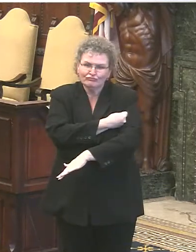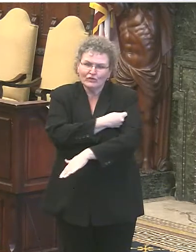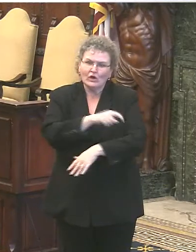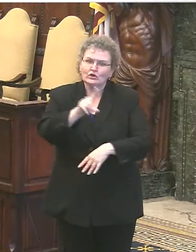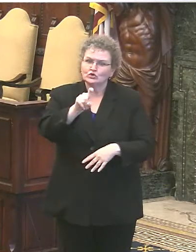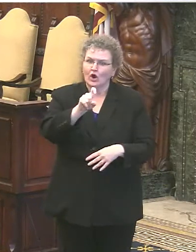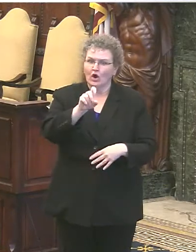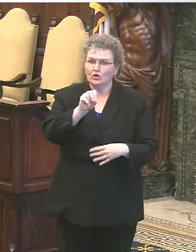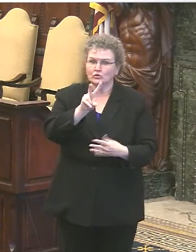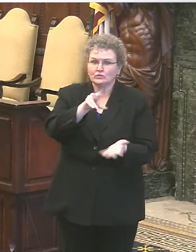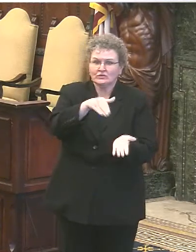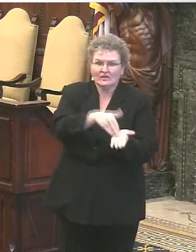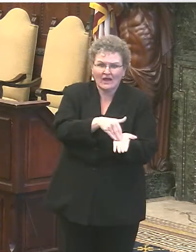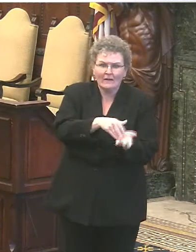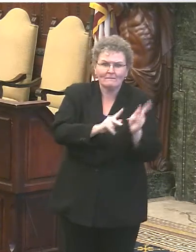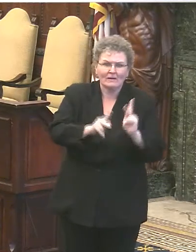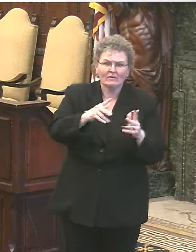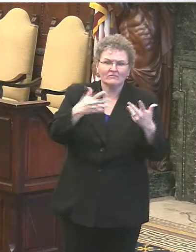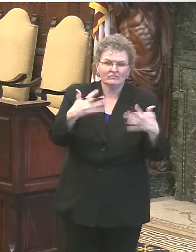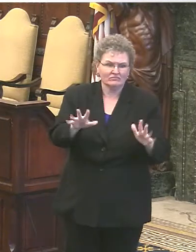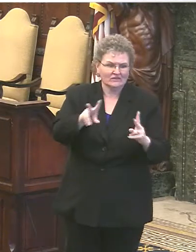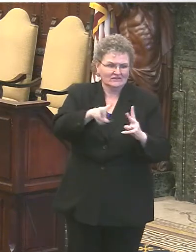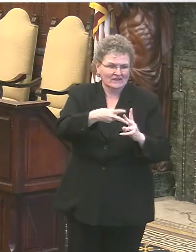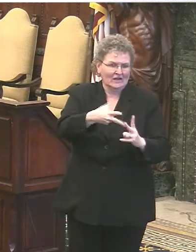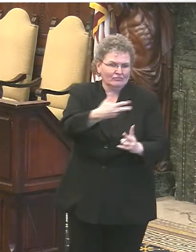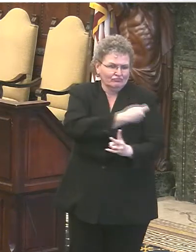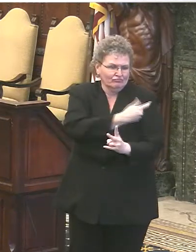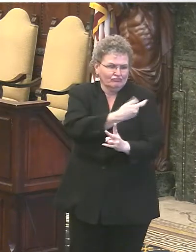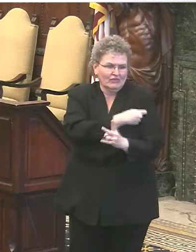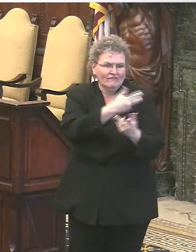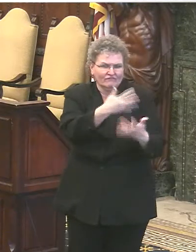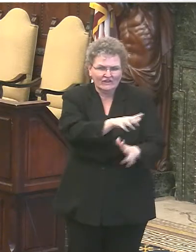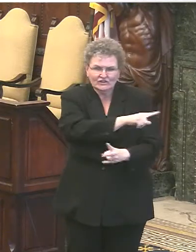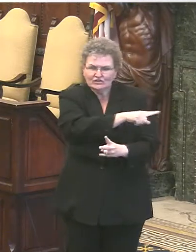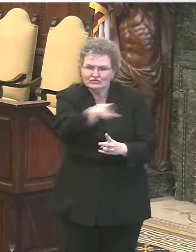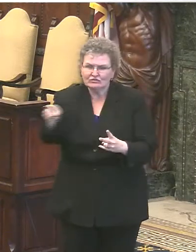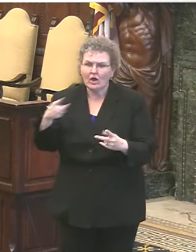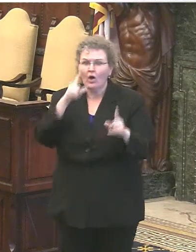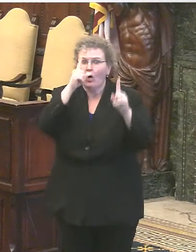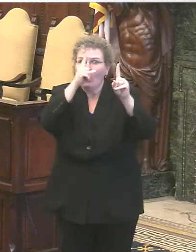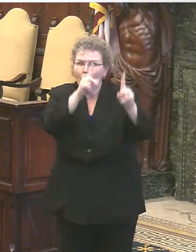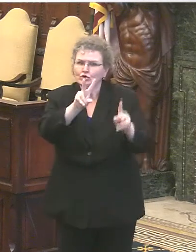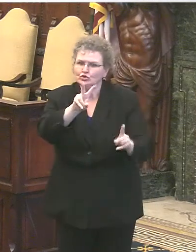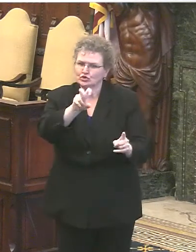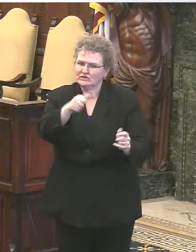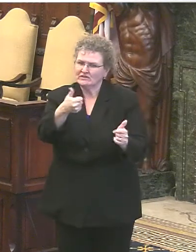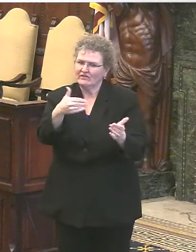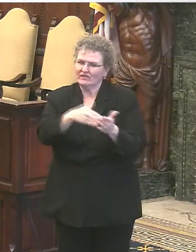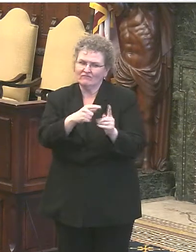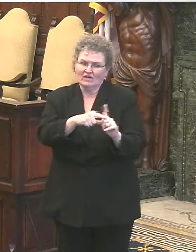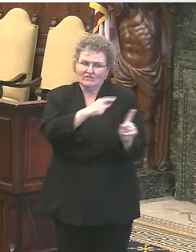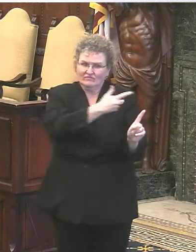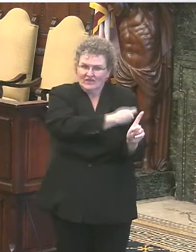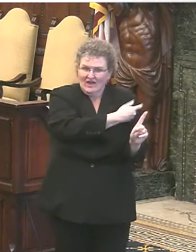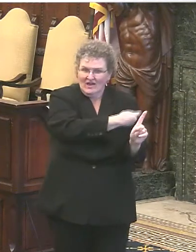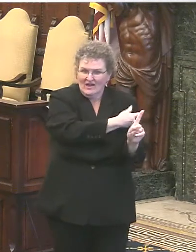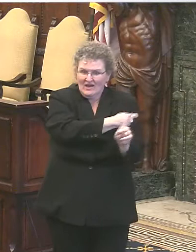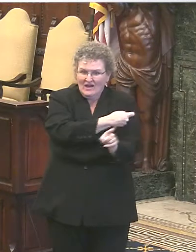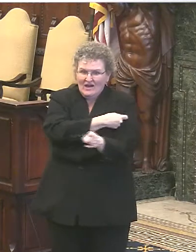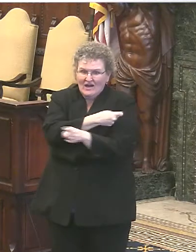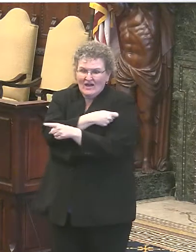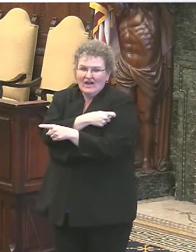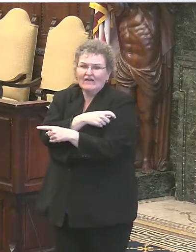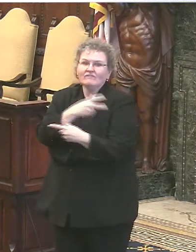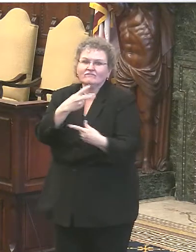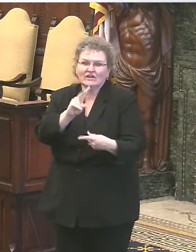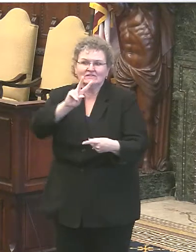102,000 people who had their second dose of vaccine. So some pretty big milestones there. 200,000 with the first dose and 100,000 people gotten their second dose.